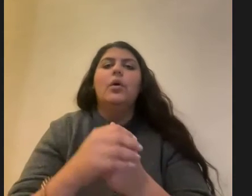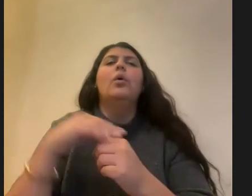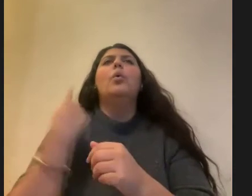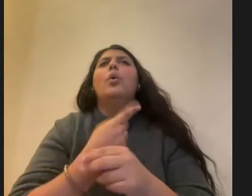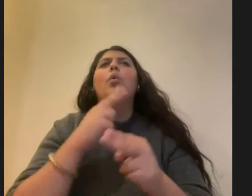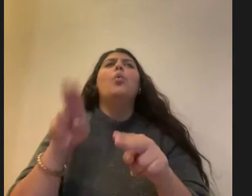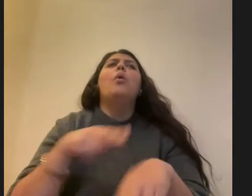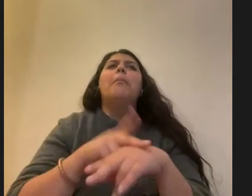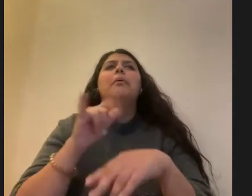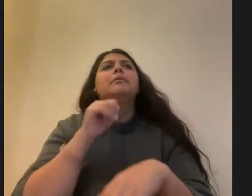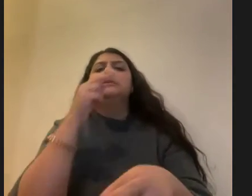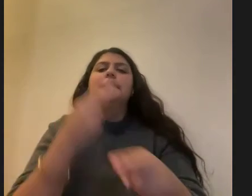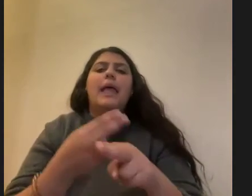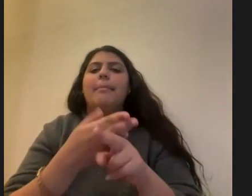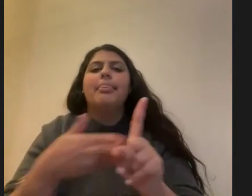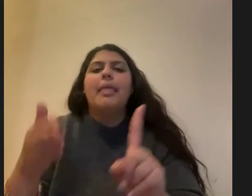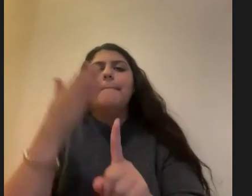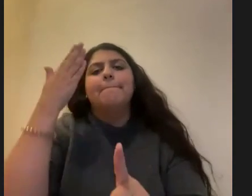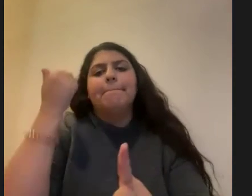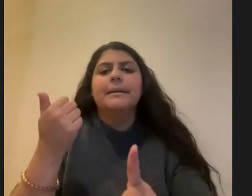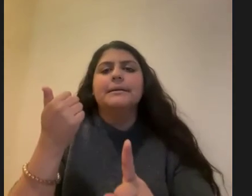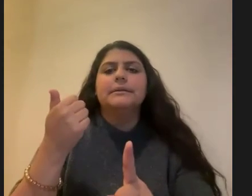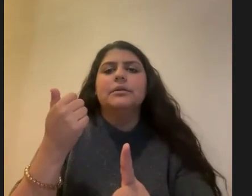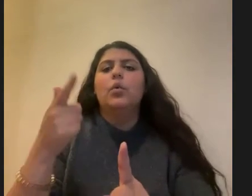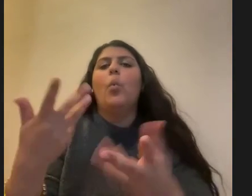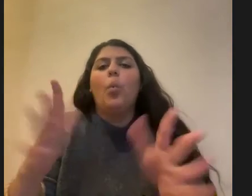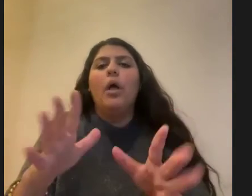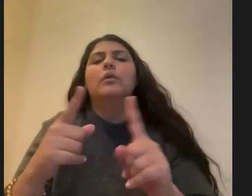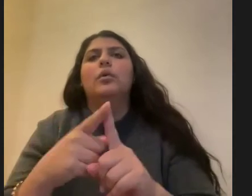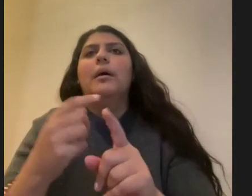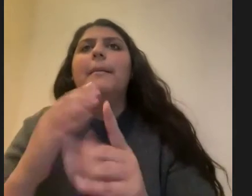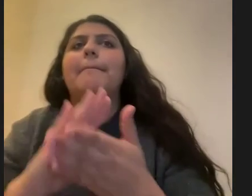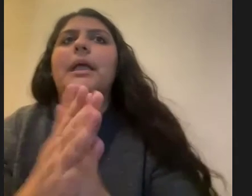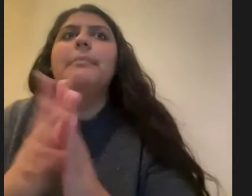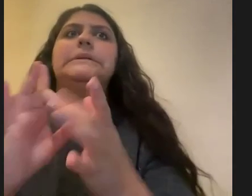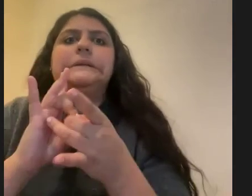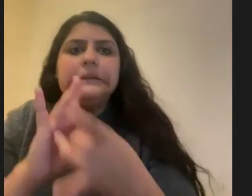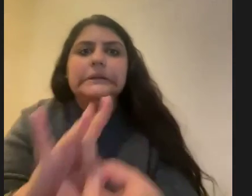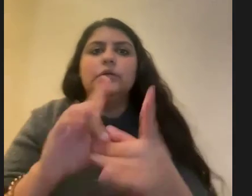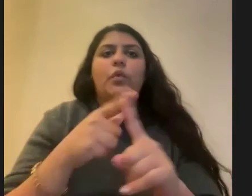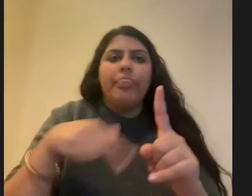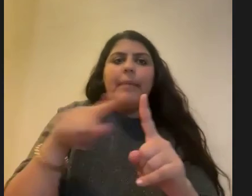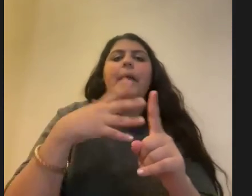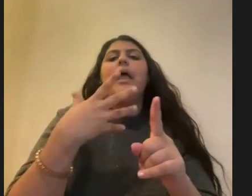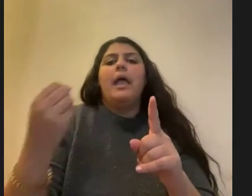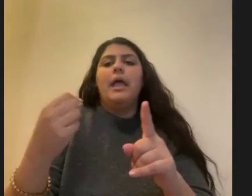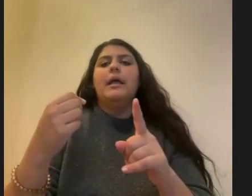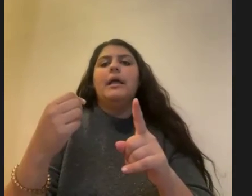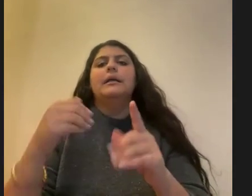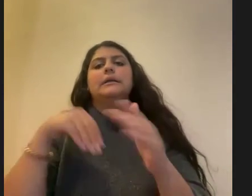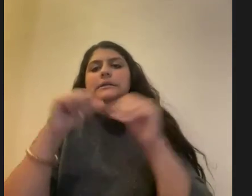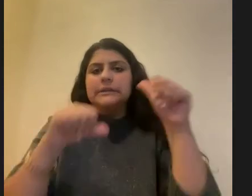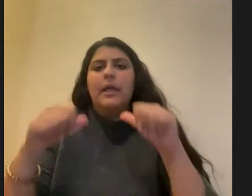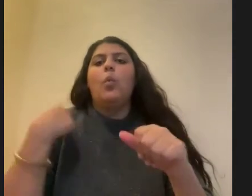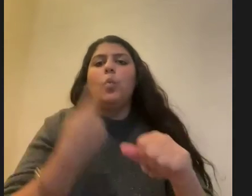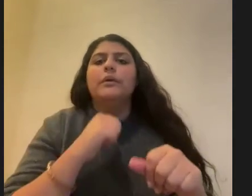name them because I think it's partly like you don't want to form an attachment to them, and then also like it's just not in science we don't tend to name